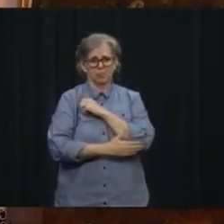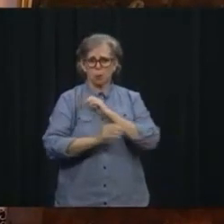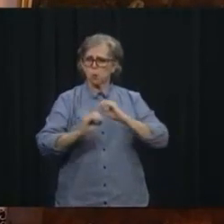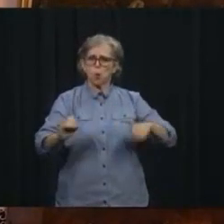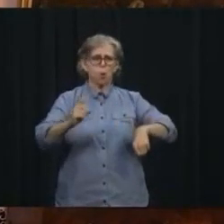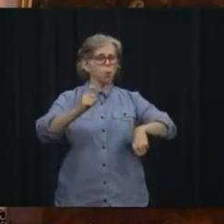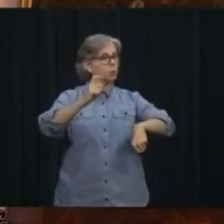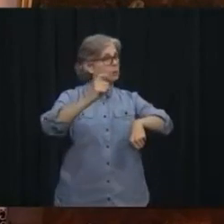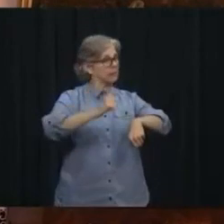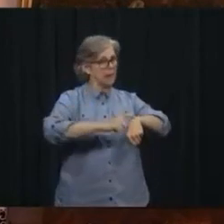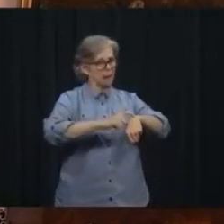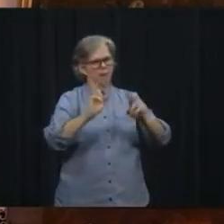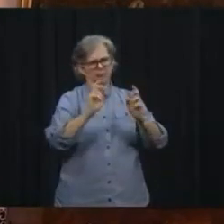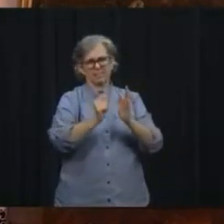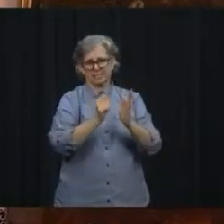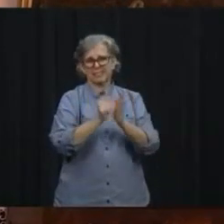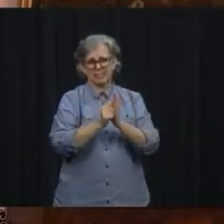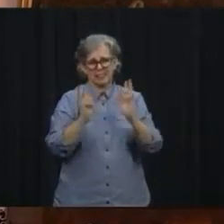time.